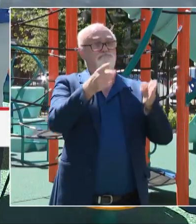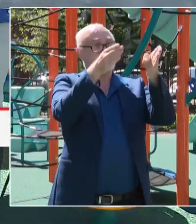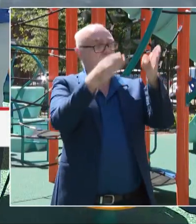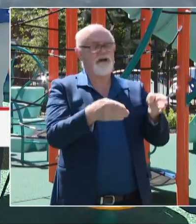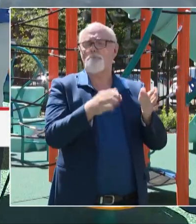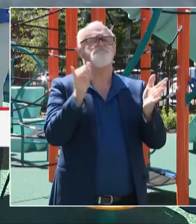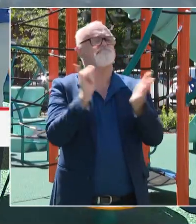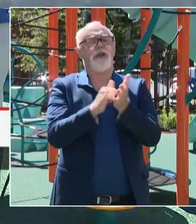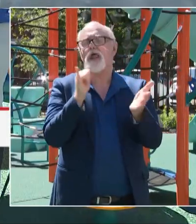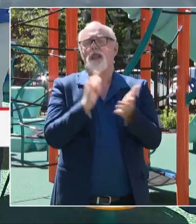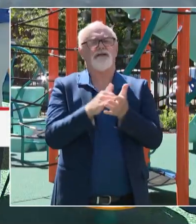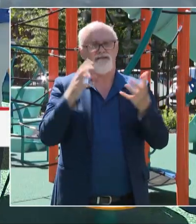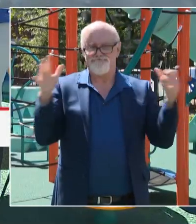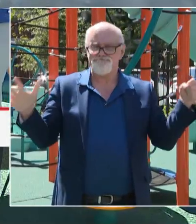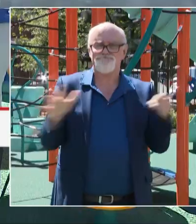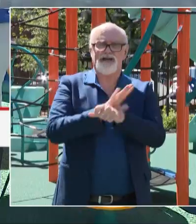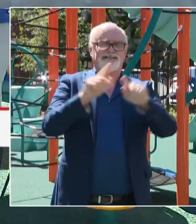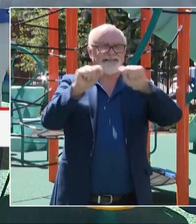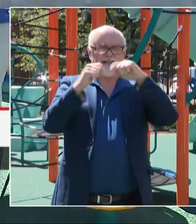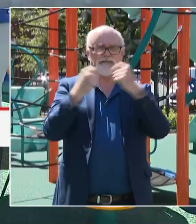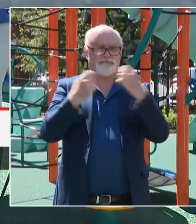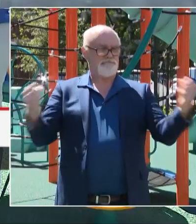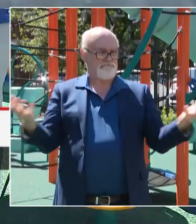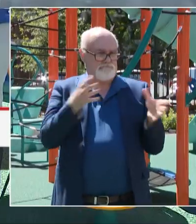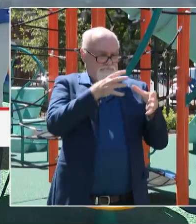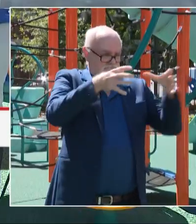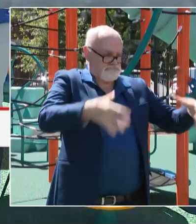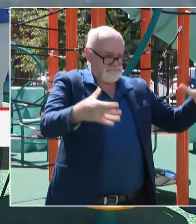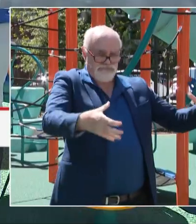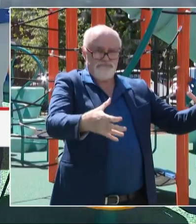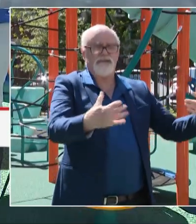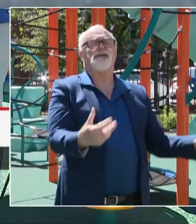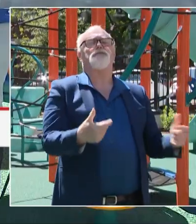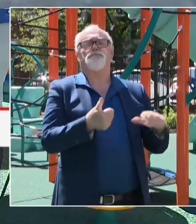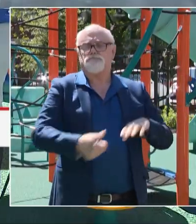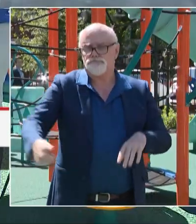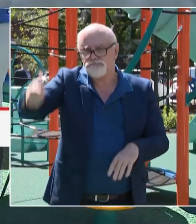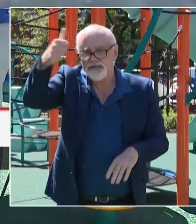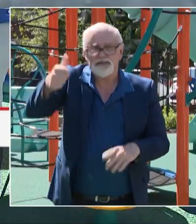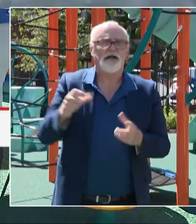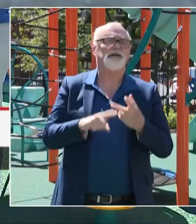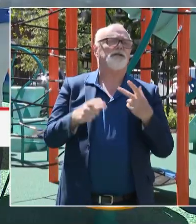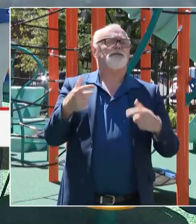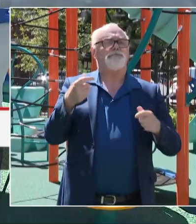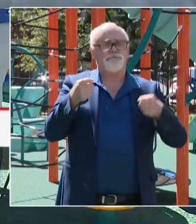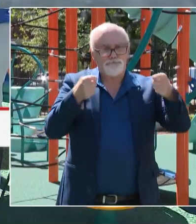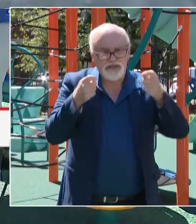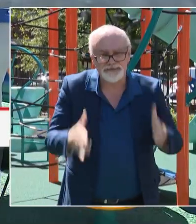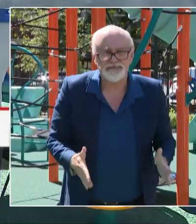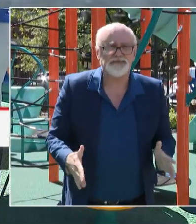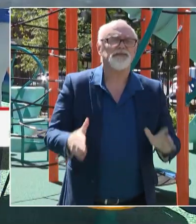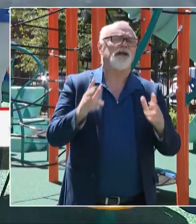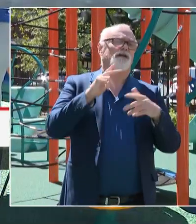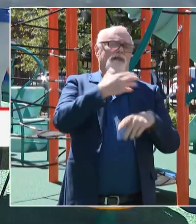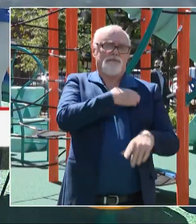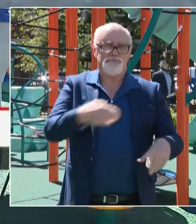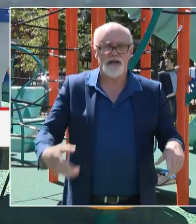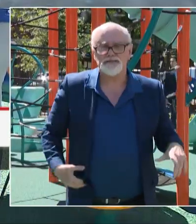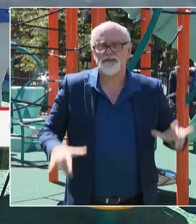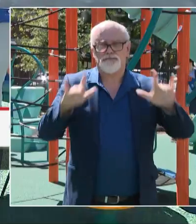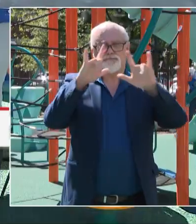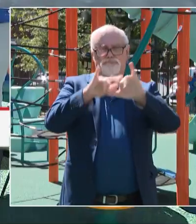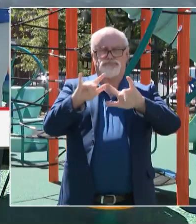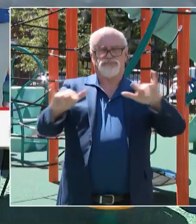leader. Our head coach, our GM, our captain, our leading scorer is our mayor, Muriel Bowser. So I want to thank her for her support. Also want to